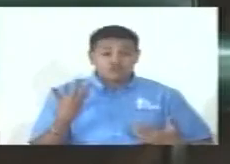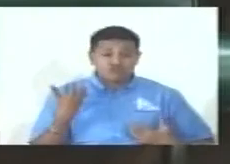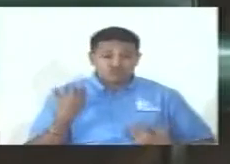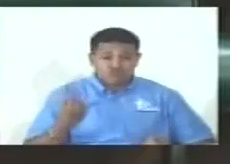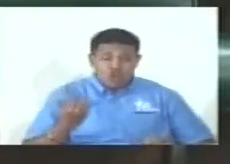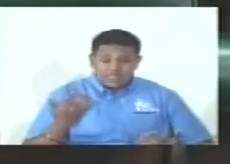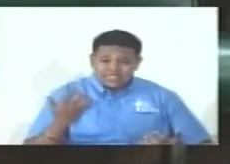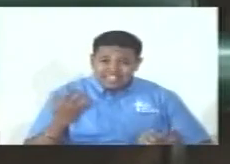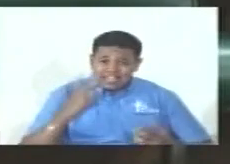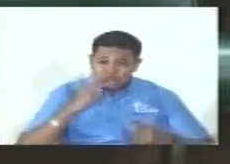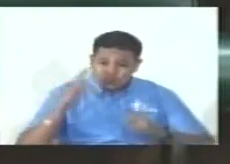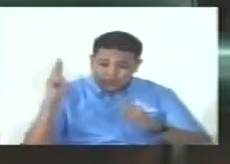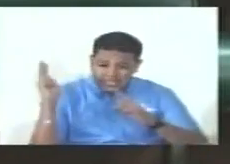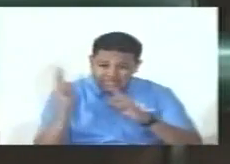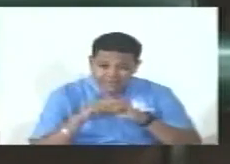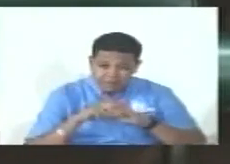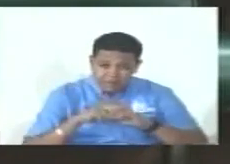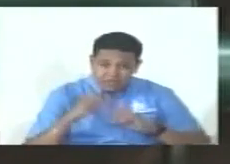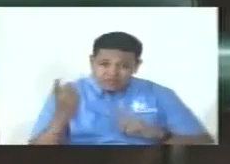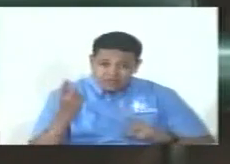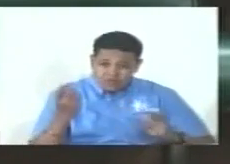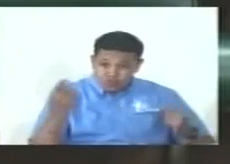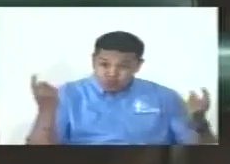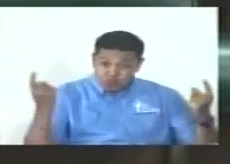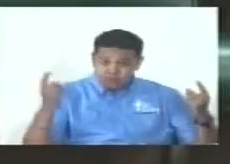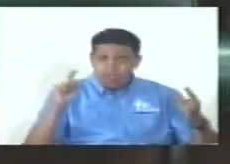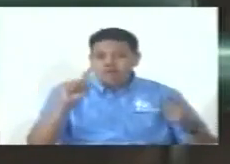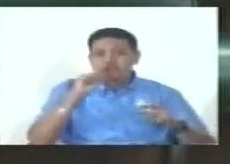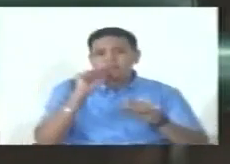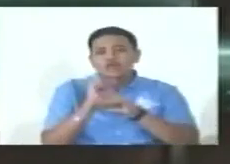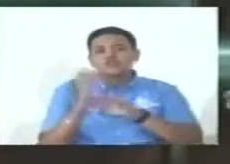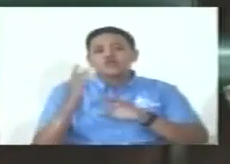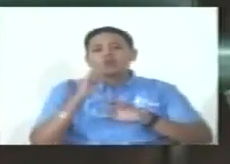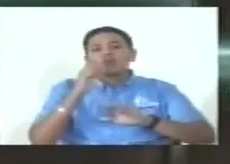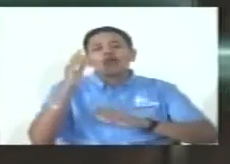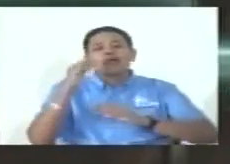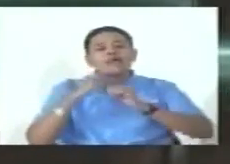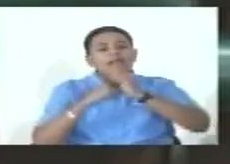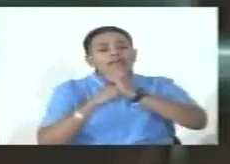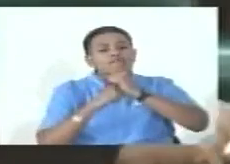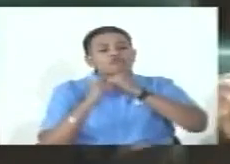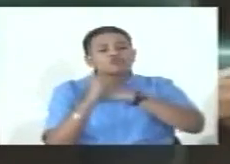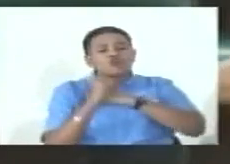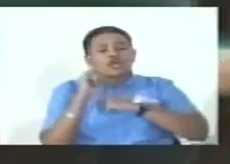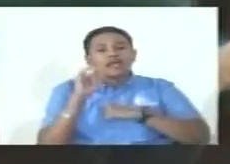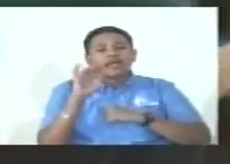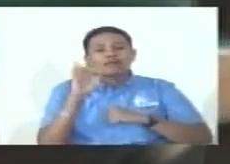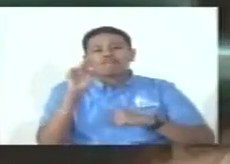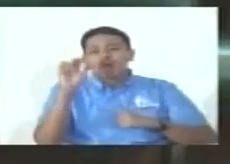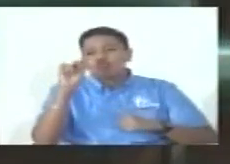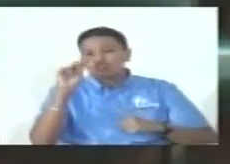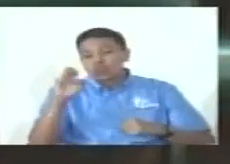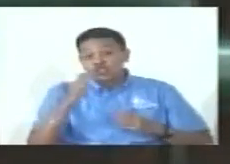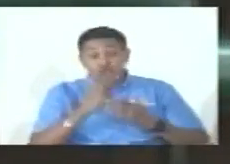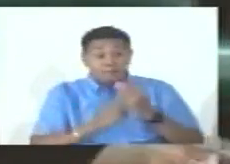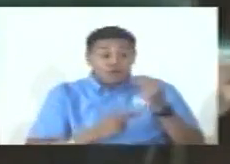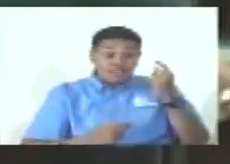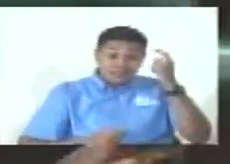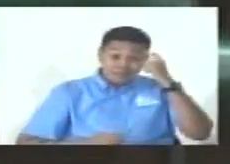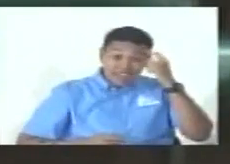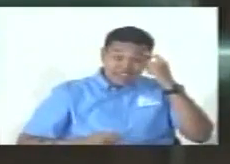to implement something, you have to make sure that the infrastructure, both the mental,